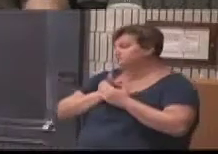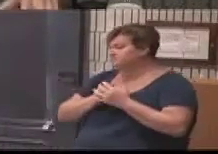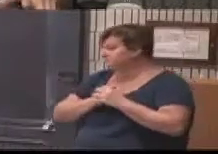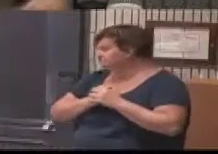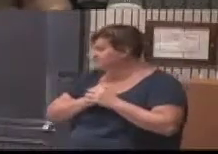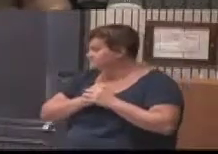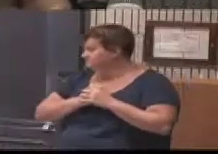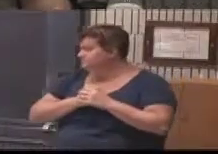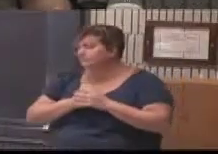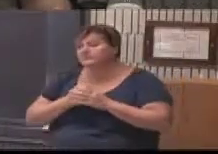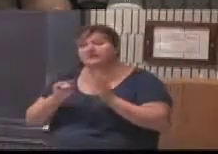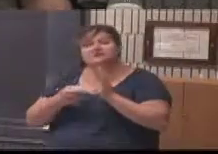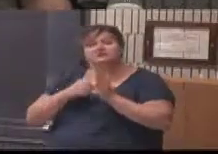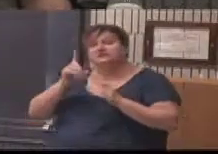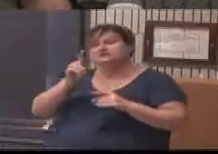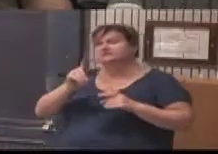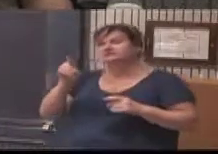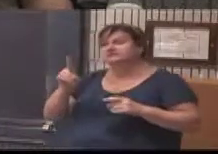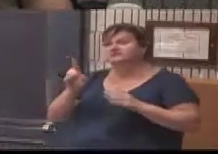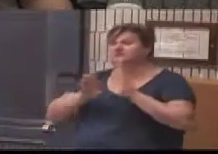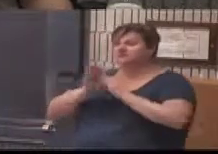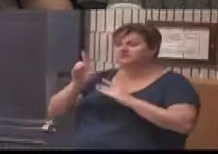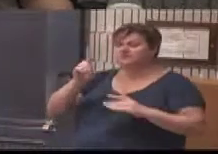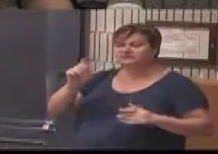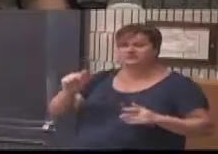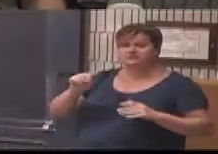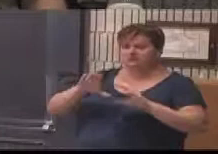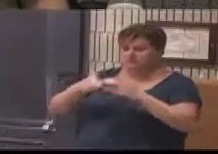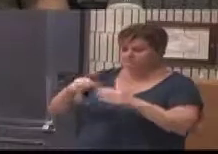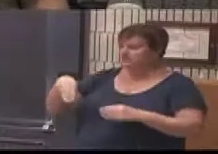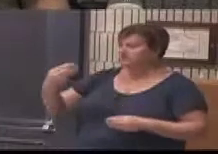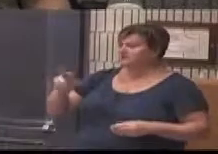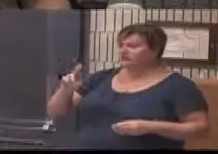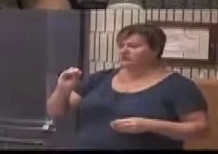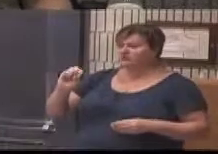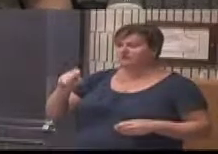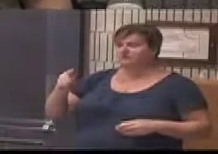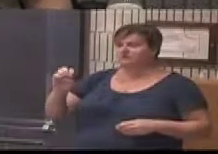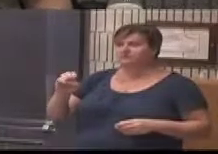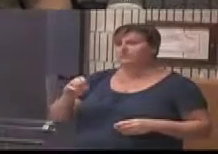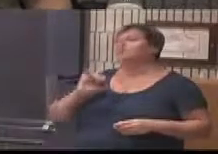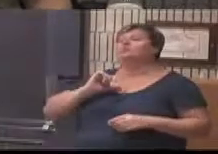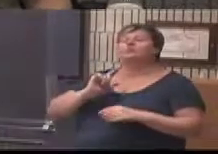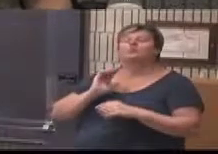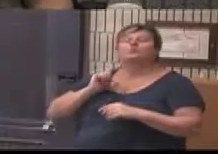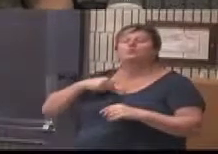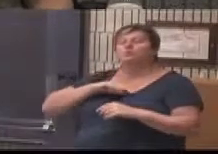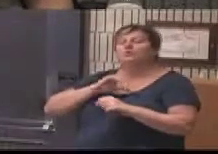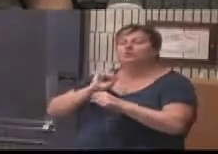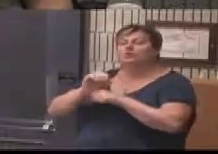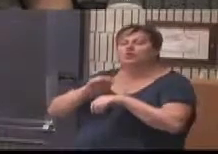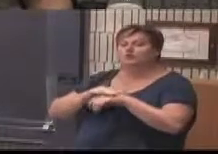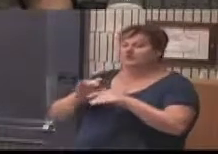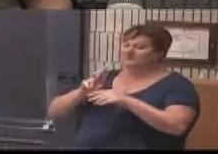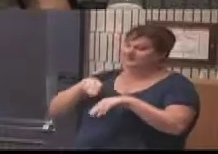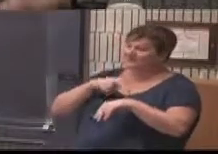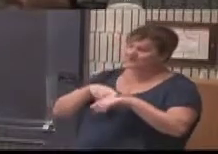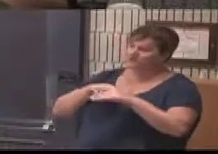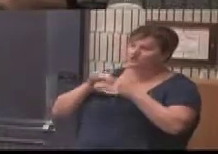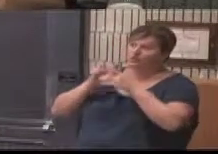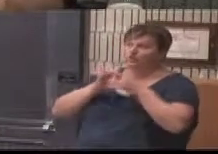like people with developmental disabilities. And what we've been working on with a national coalition is to have respite